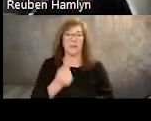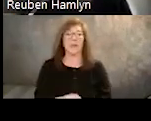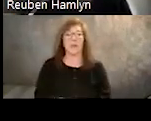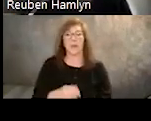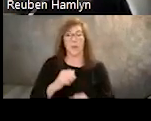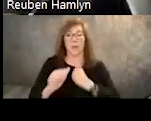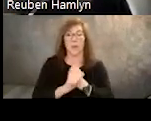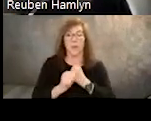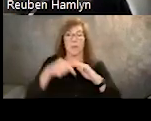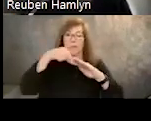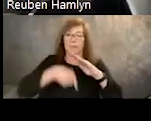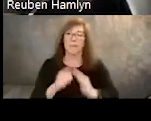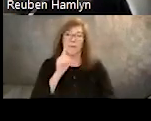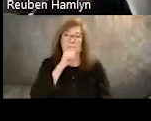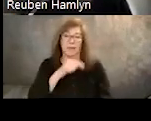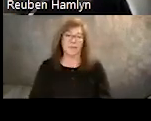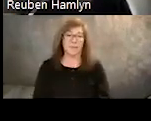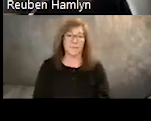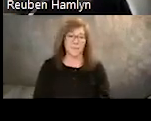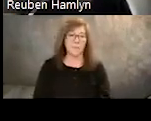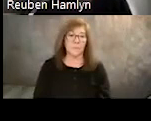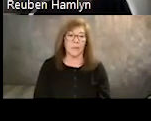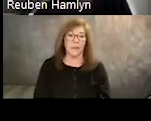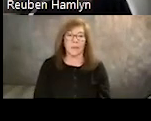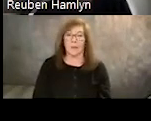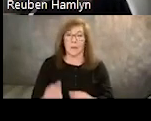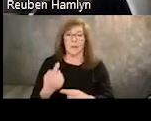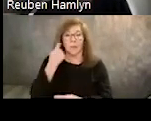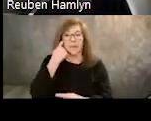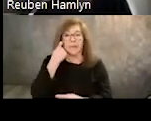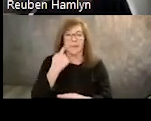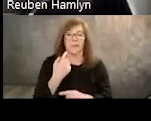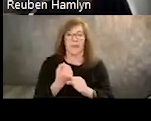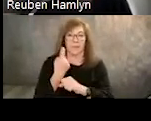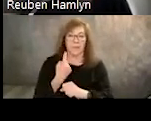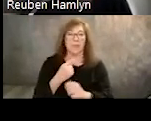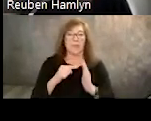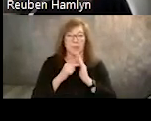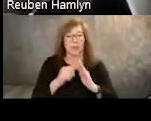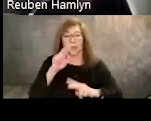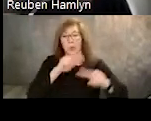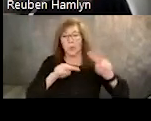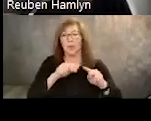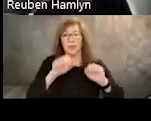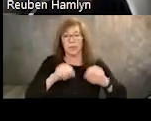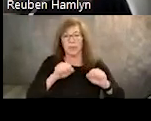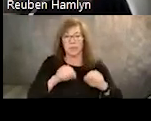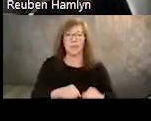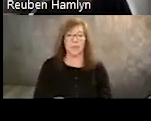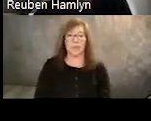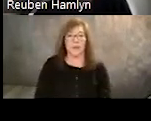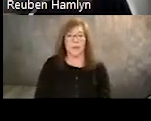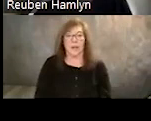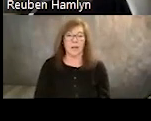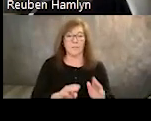of deep fakes. And over the last year, we also wanted to start looking at the potential of generative AI